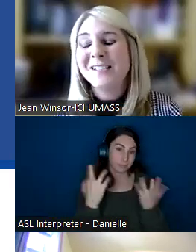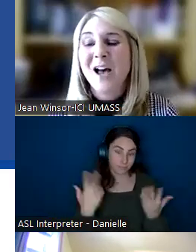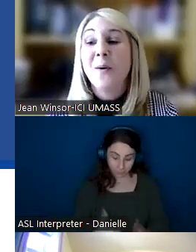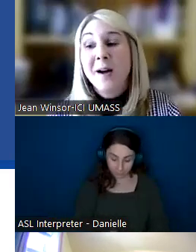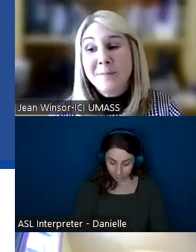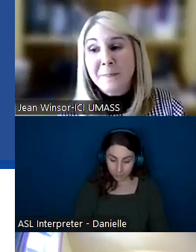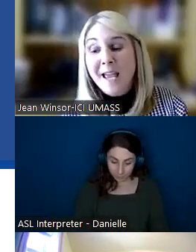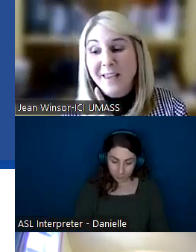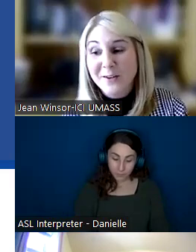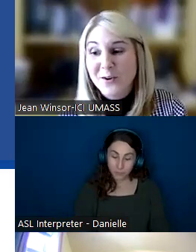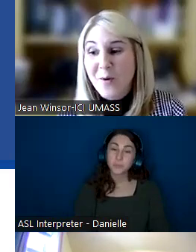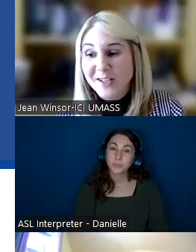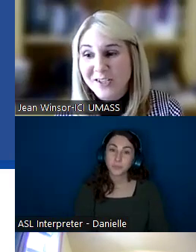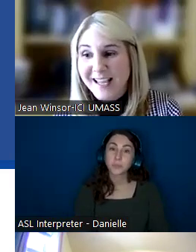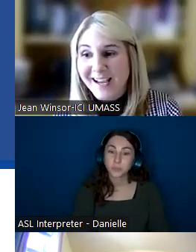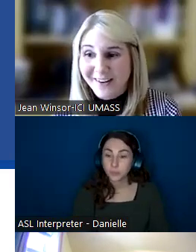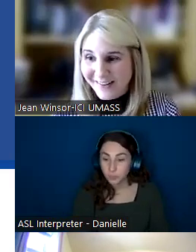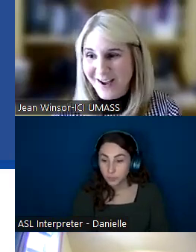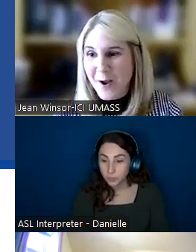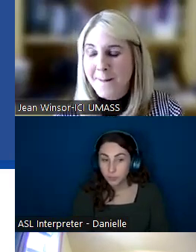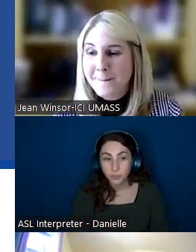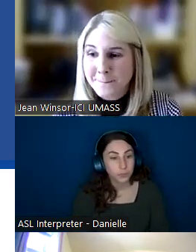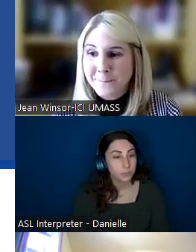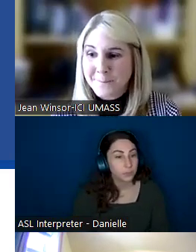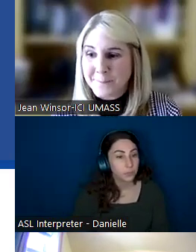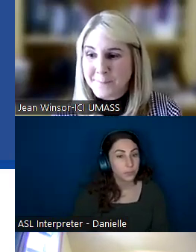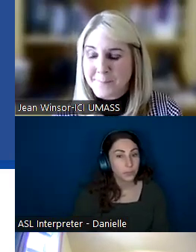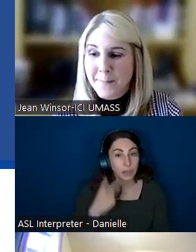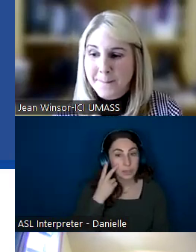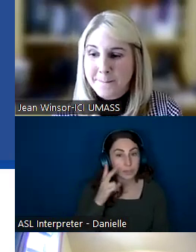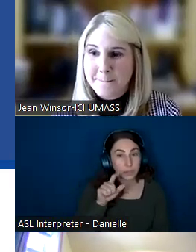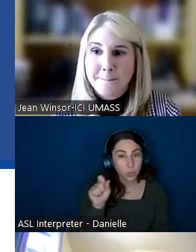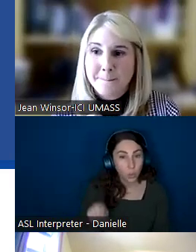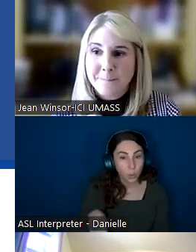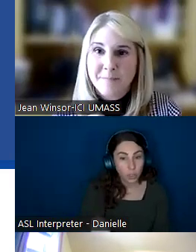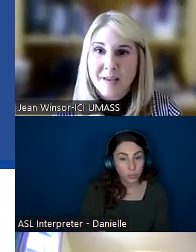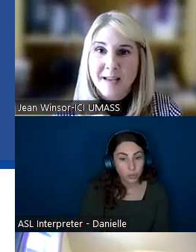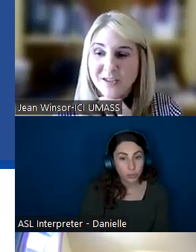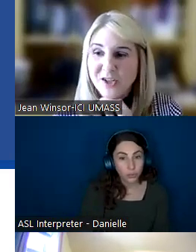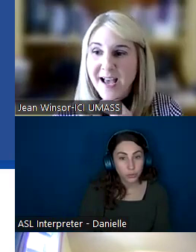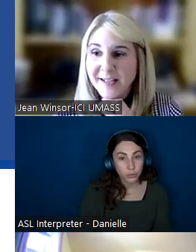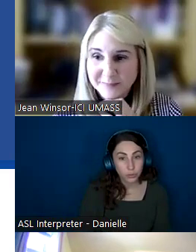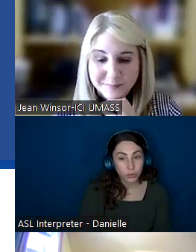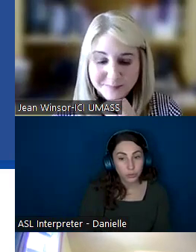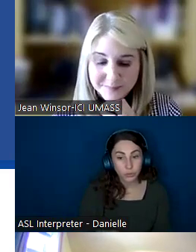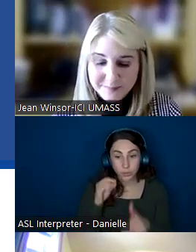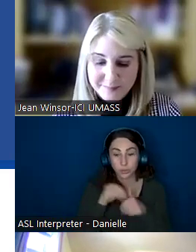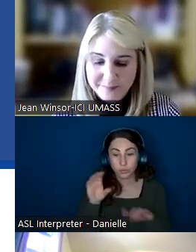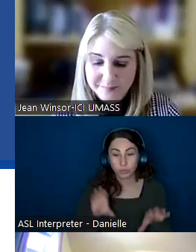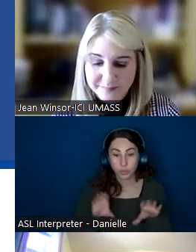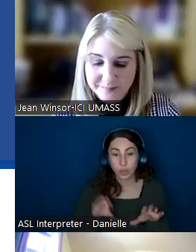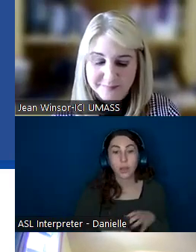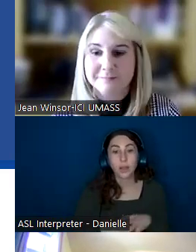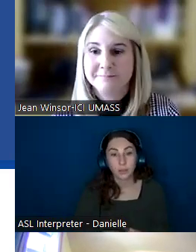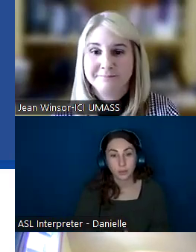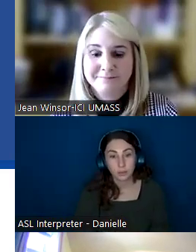So, and then there's a question there. in the chat.